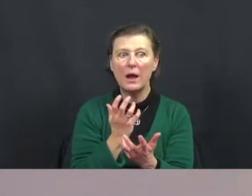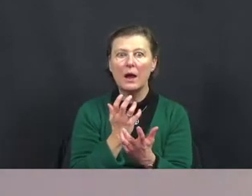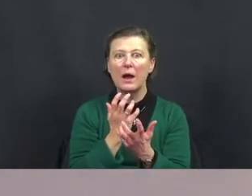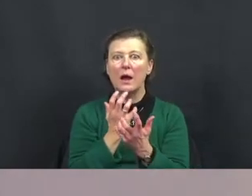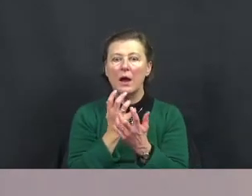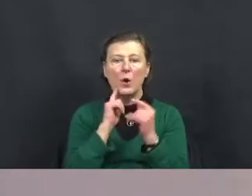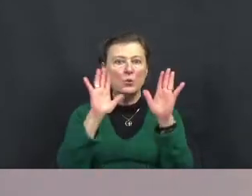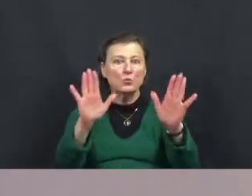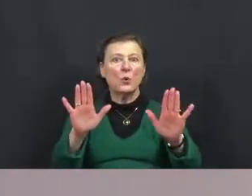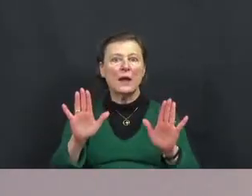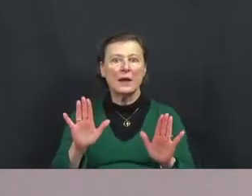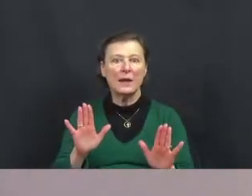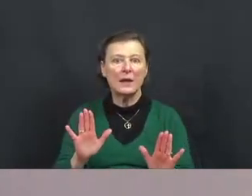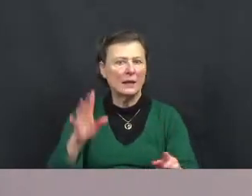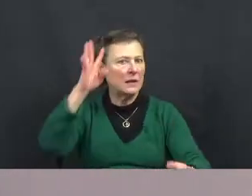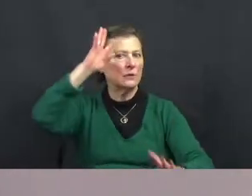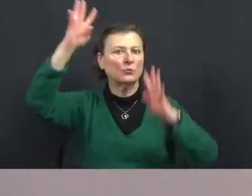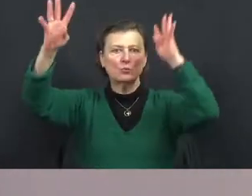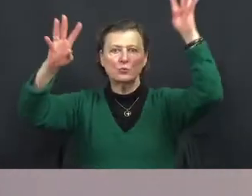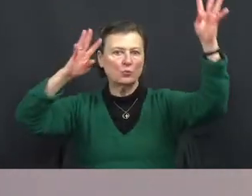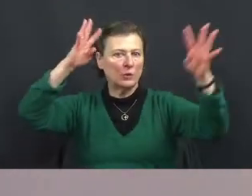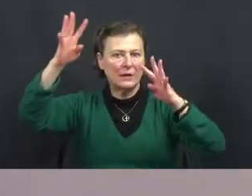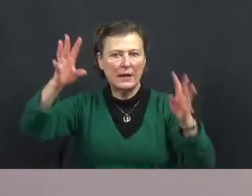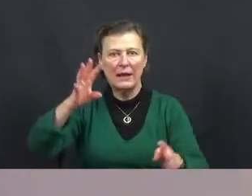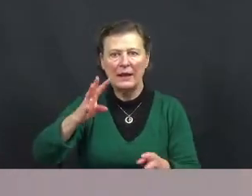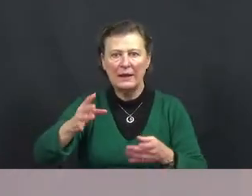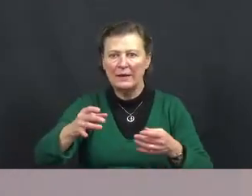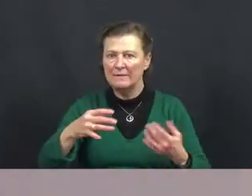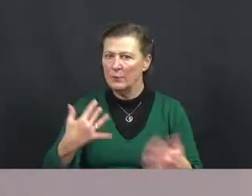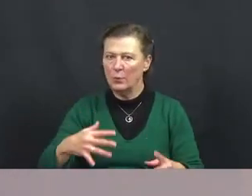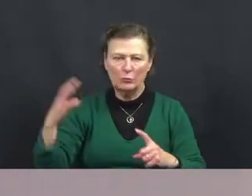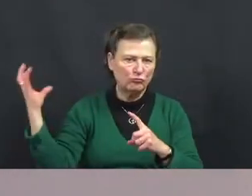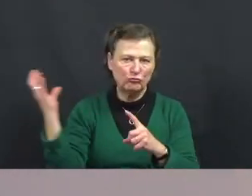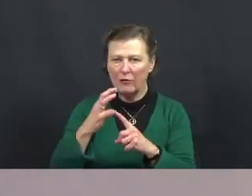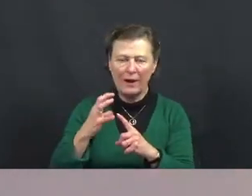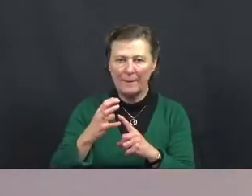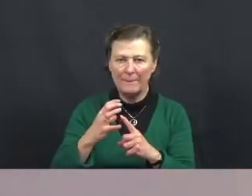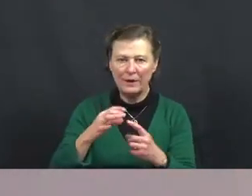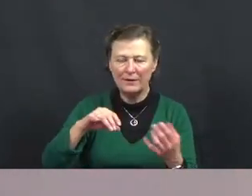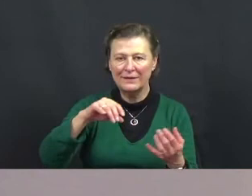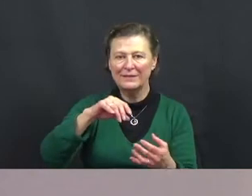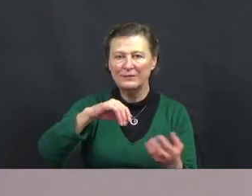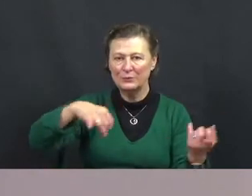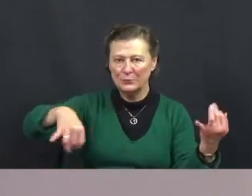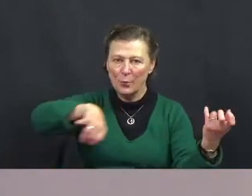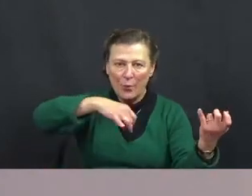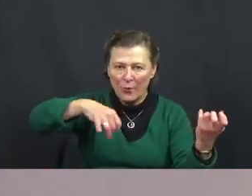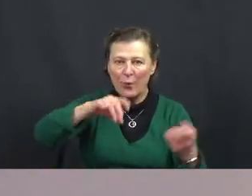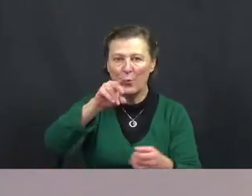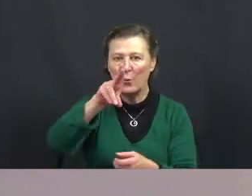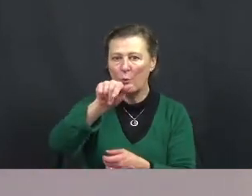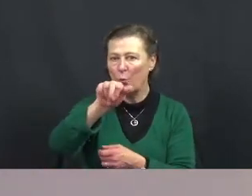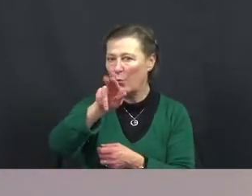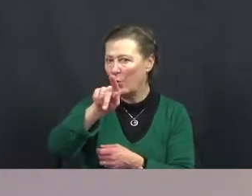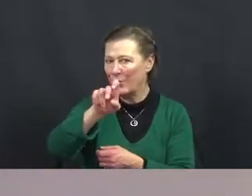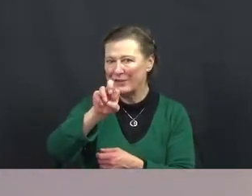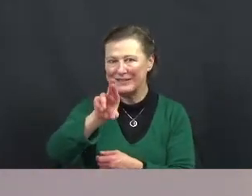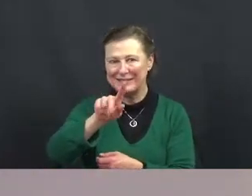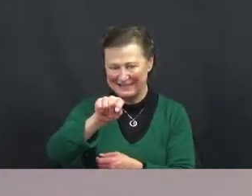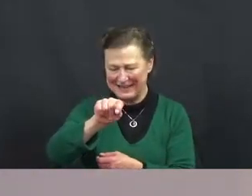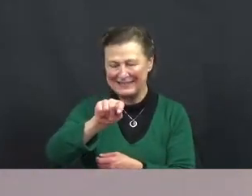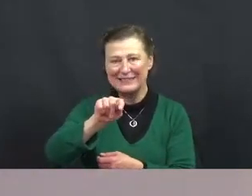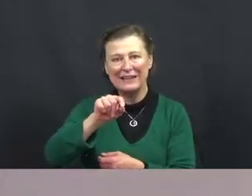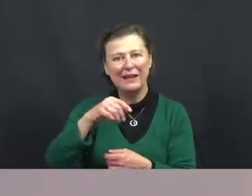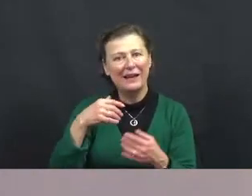great, creative masterpieces, the Razumovsky string quartets. How was it possible, I would marvel, for a